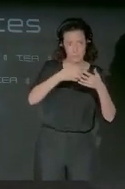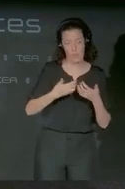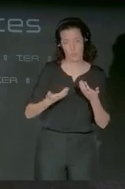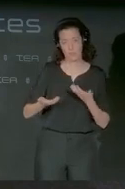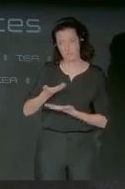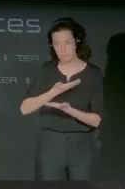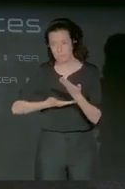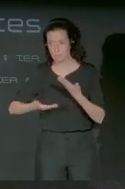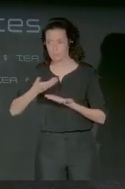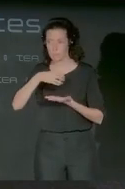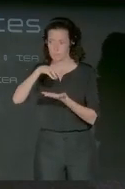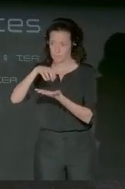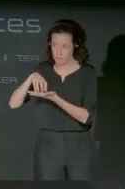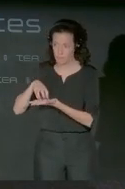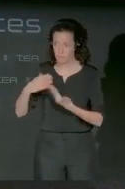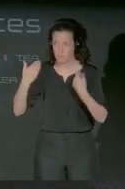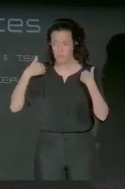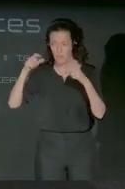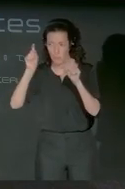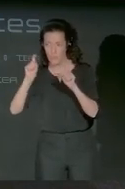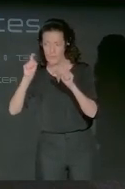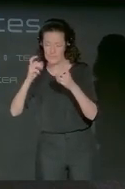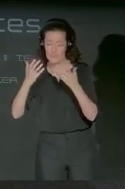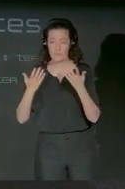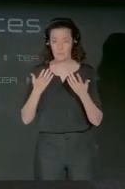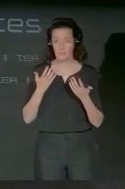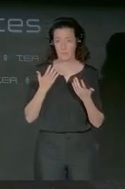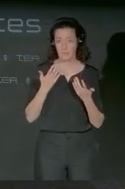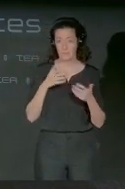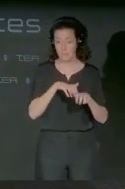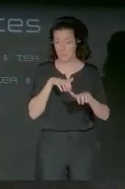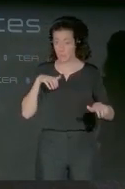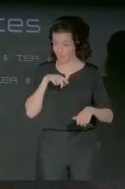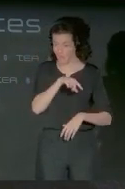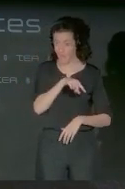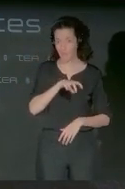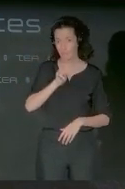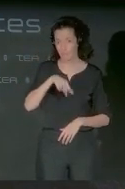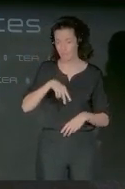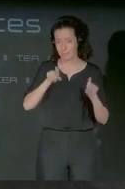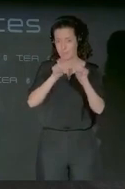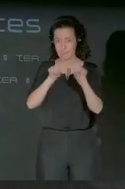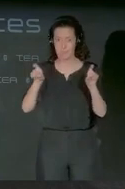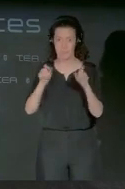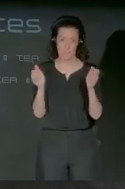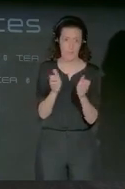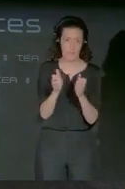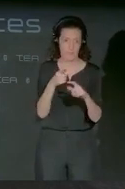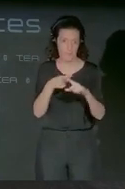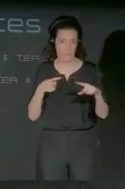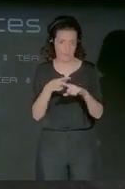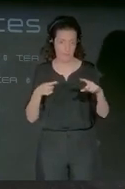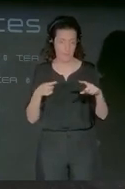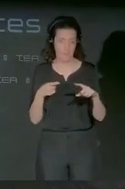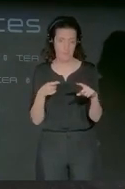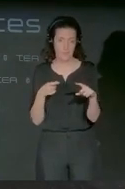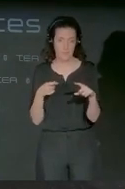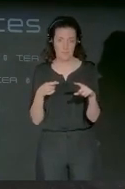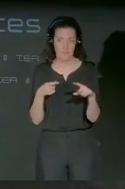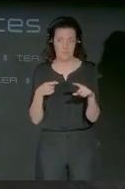if that is one of the issues around the sort of professional approach between the